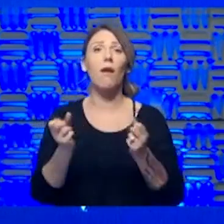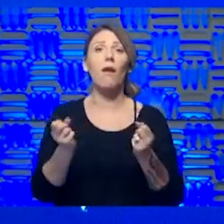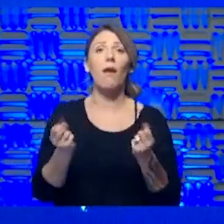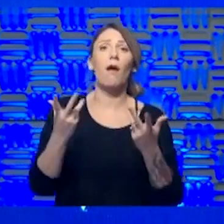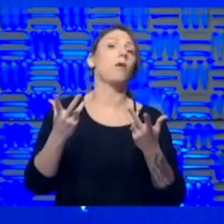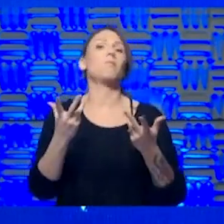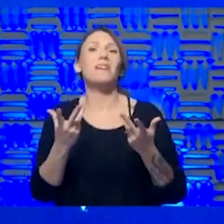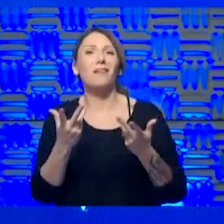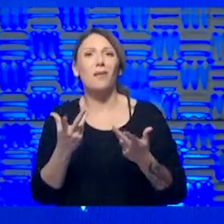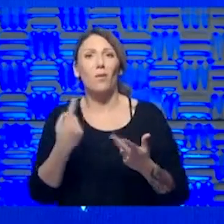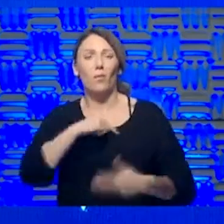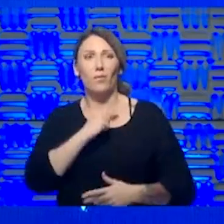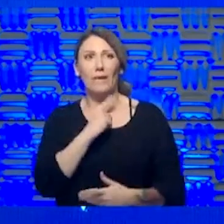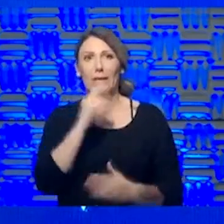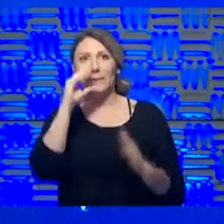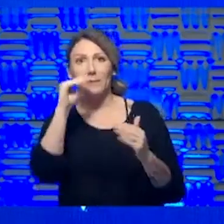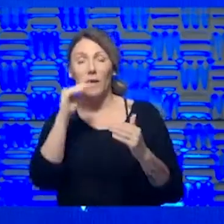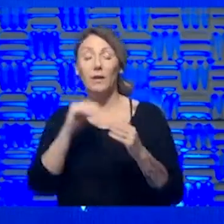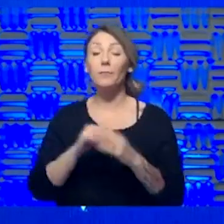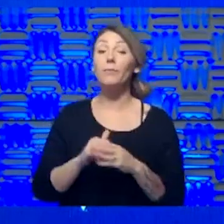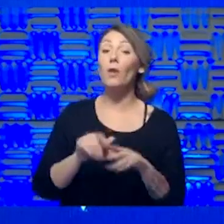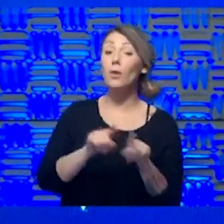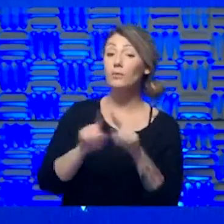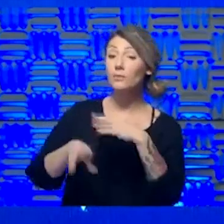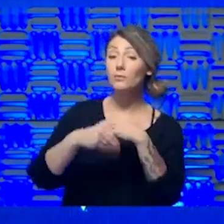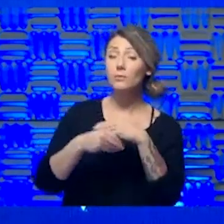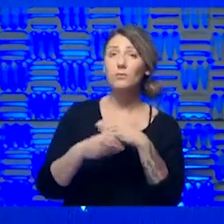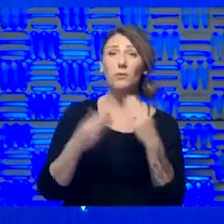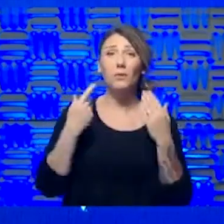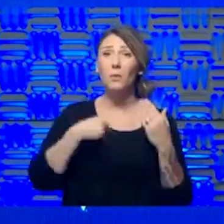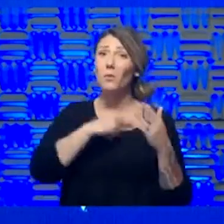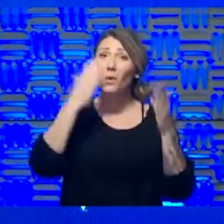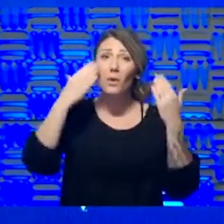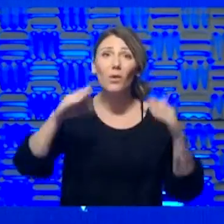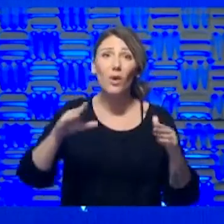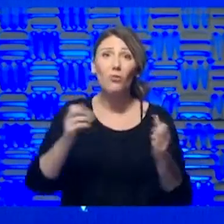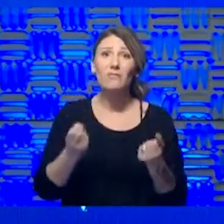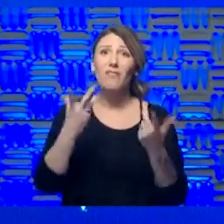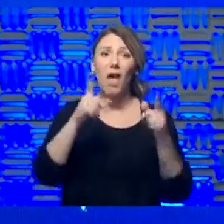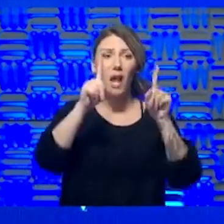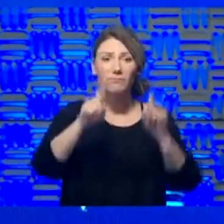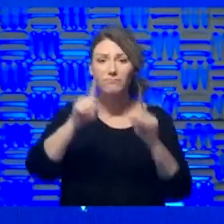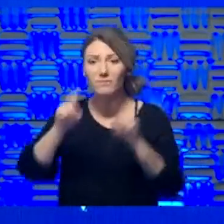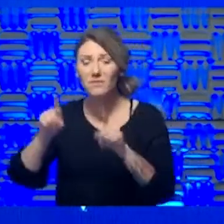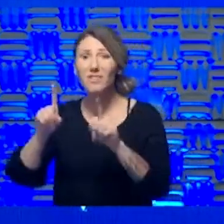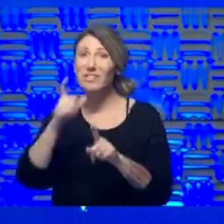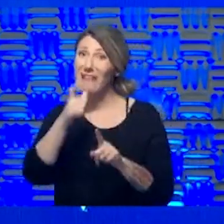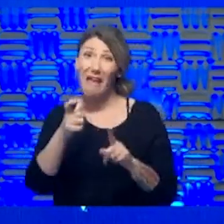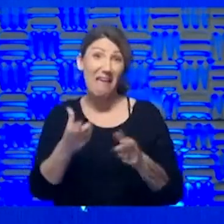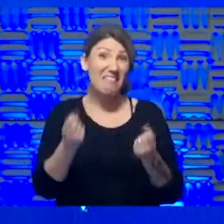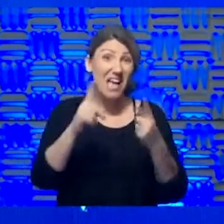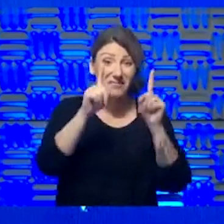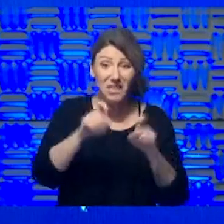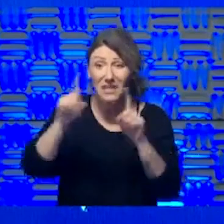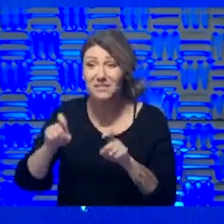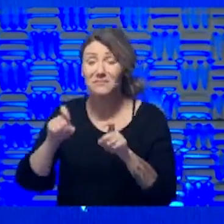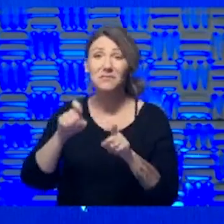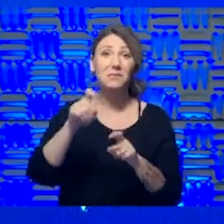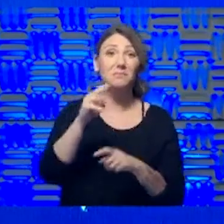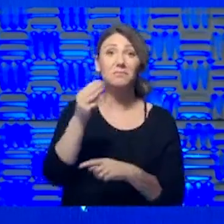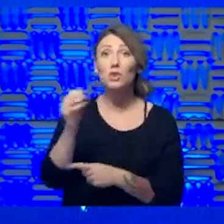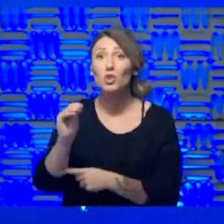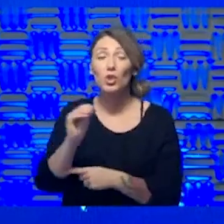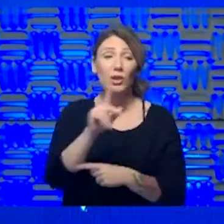addition, we don't really know because, remember, there wasn't a lot of testing in Missouri and Kansas, and as a result, we really weren't sure